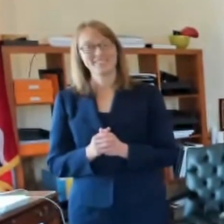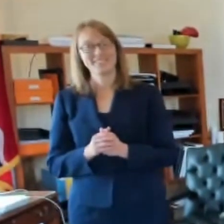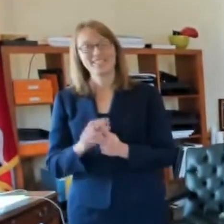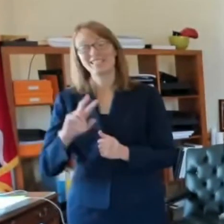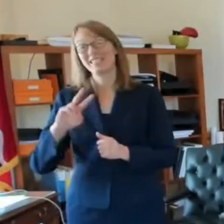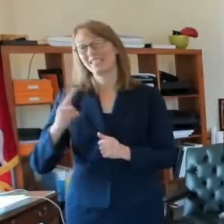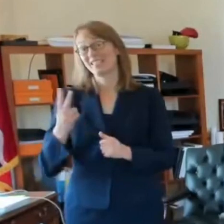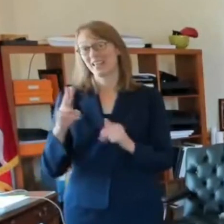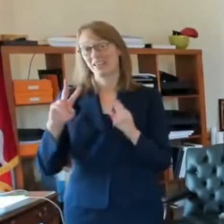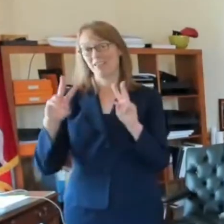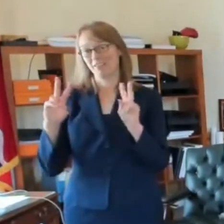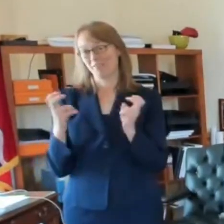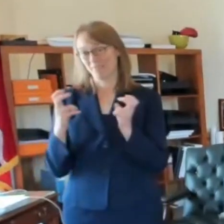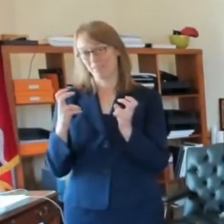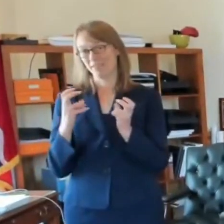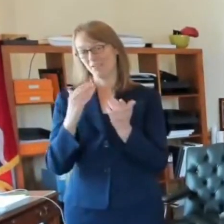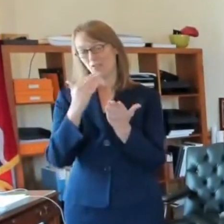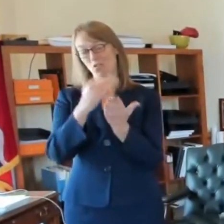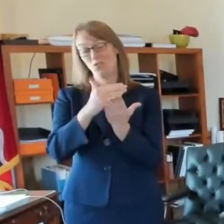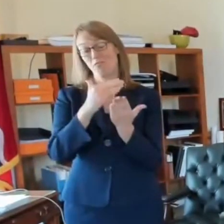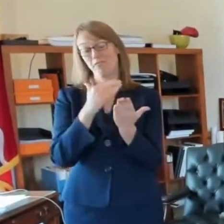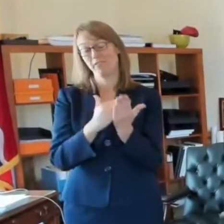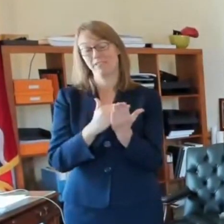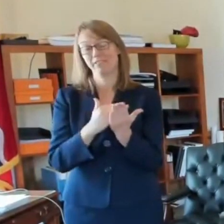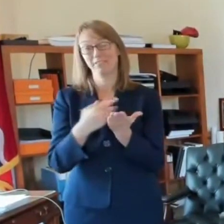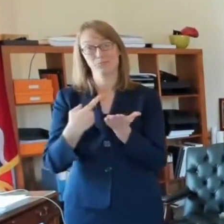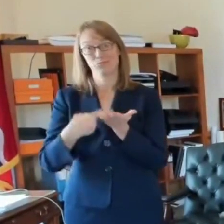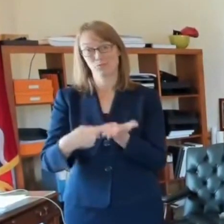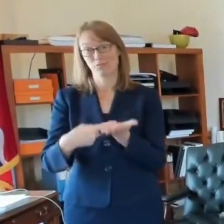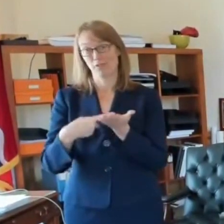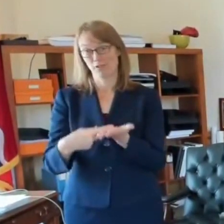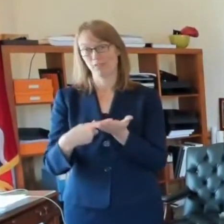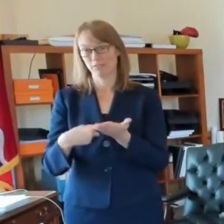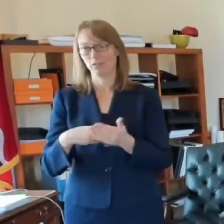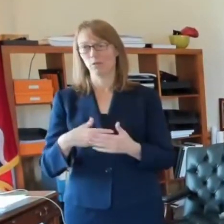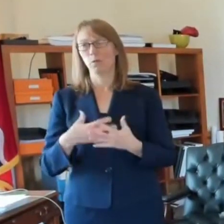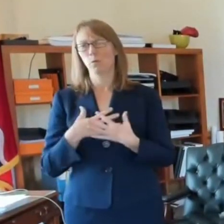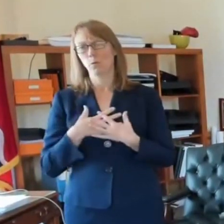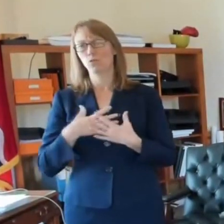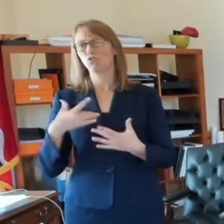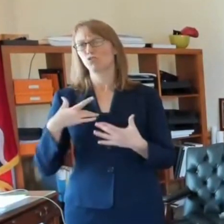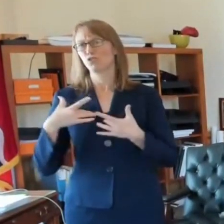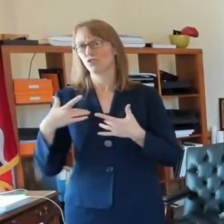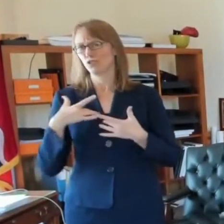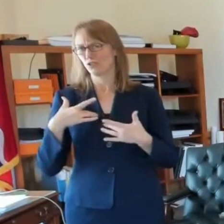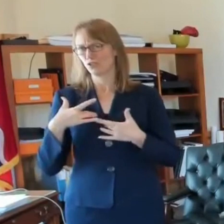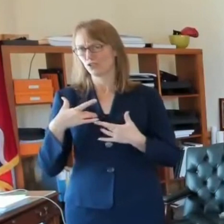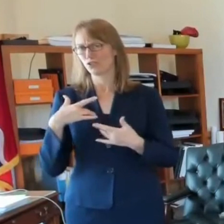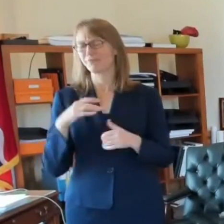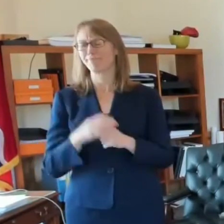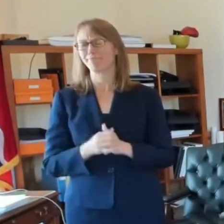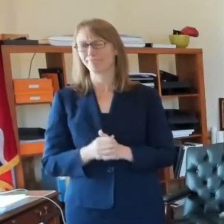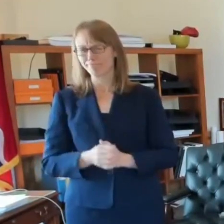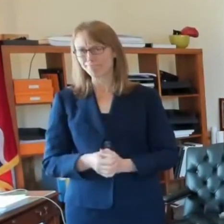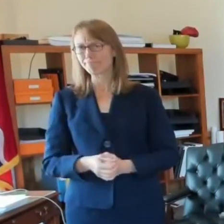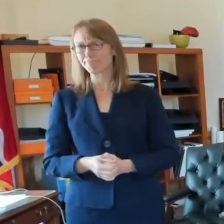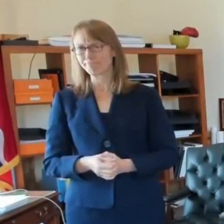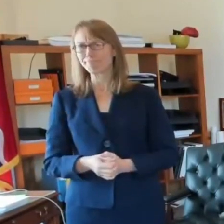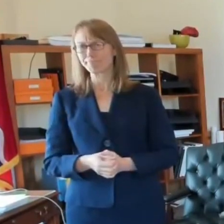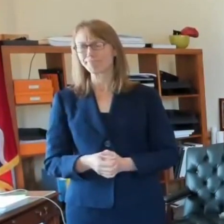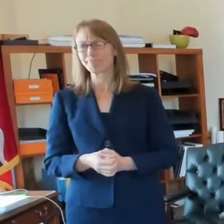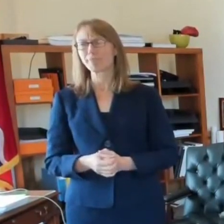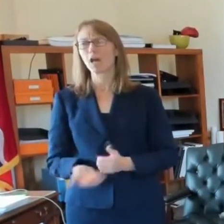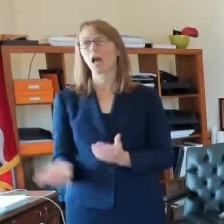Second item on my list to talk about is a very concerning item, is that we had another